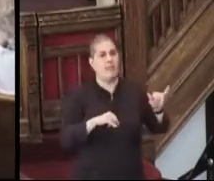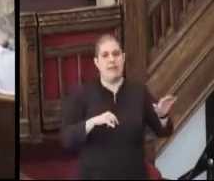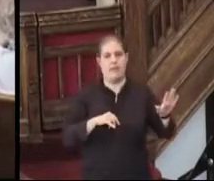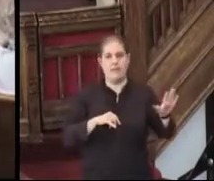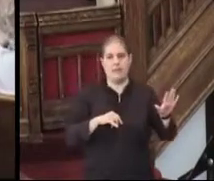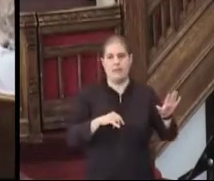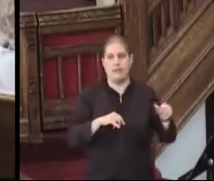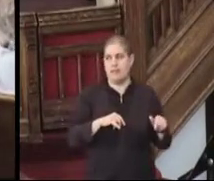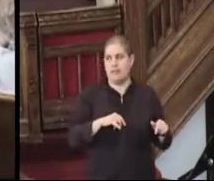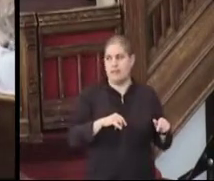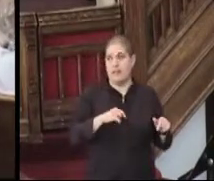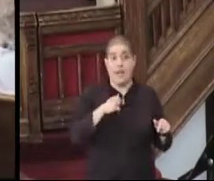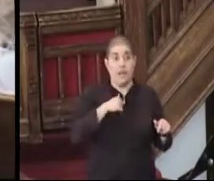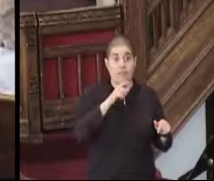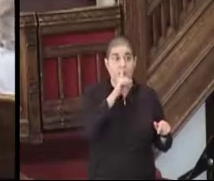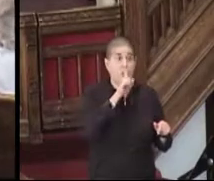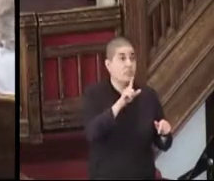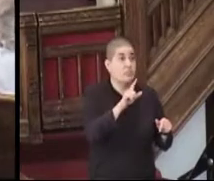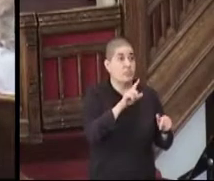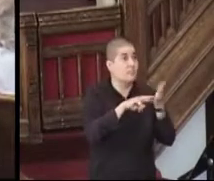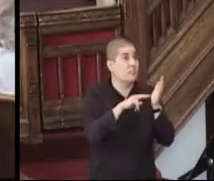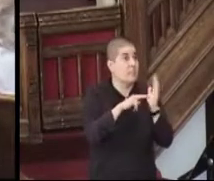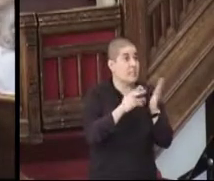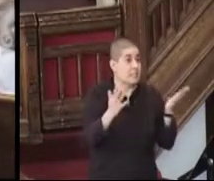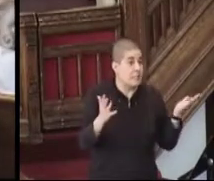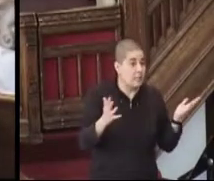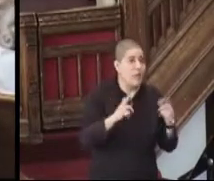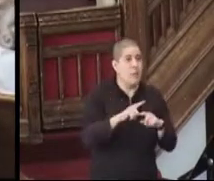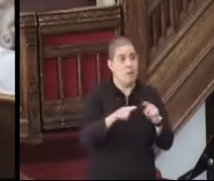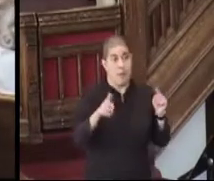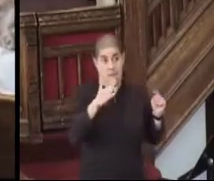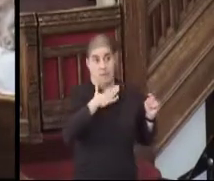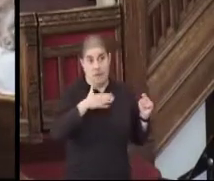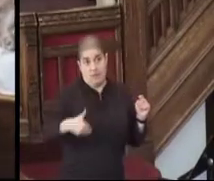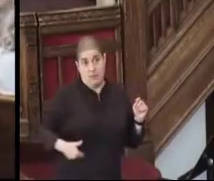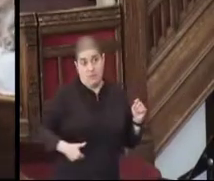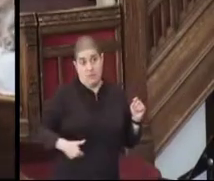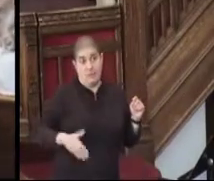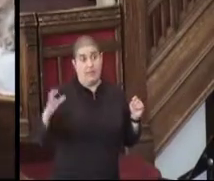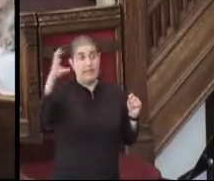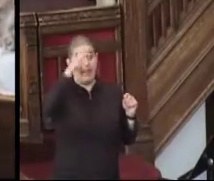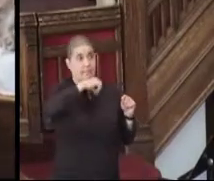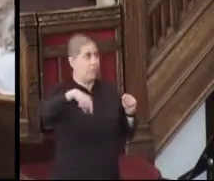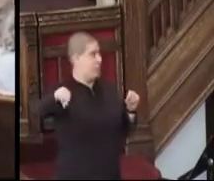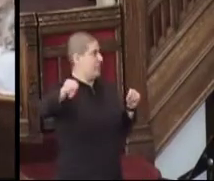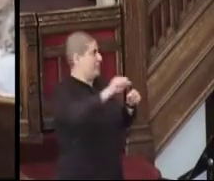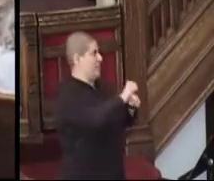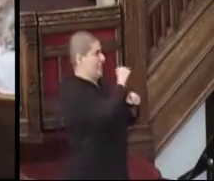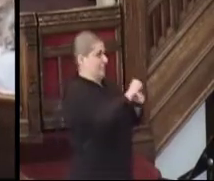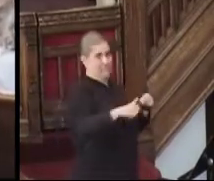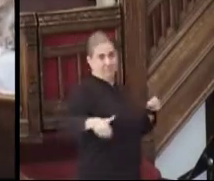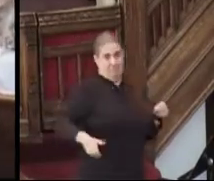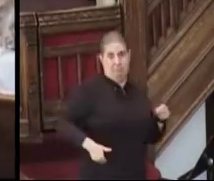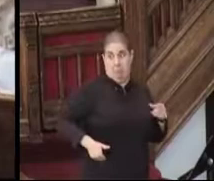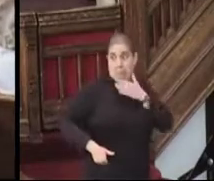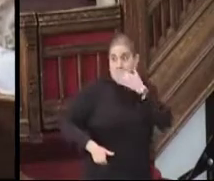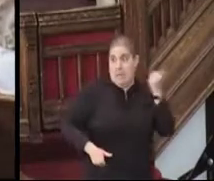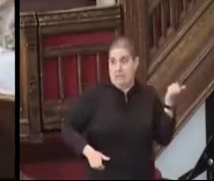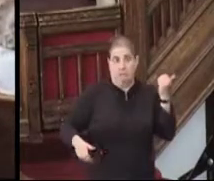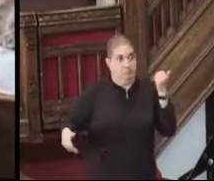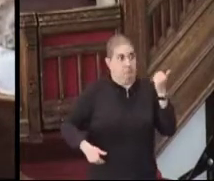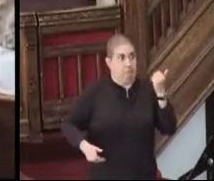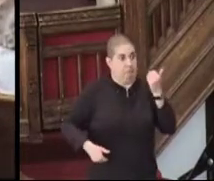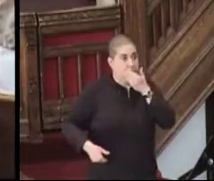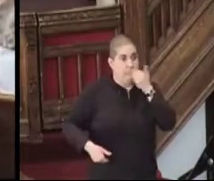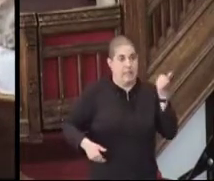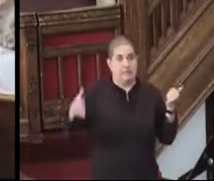Frankly, I'm not quite sure what he means. But my best guess is, and we practice best guess theology here at MCC